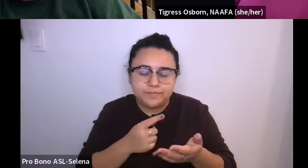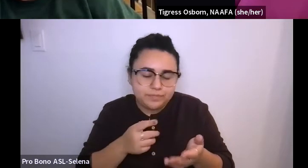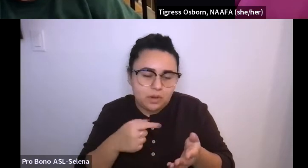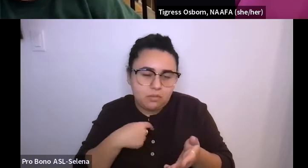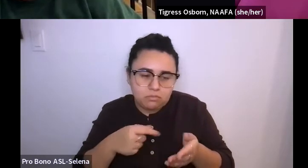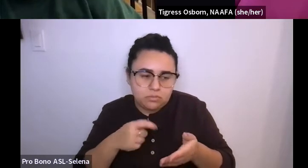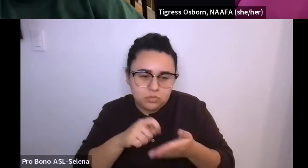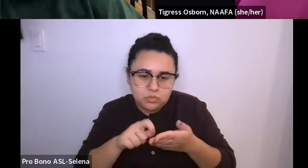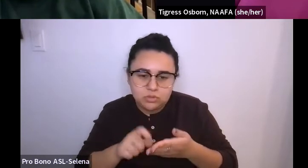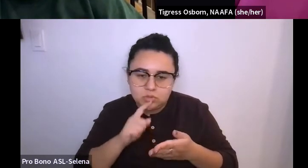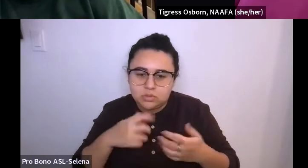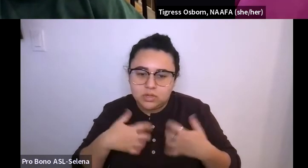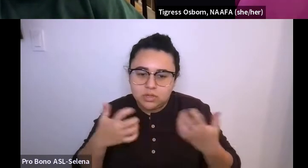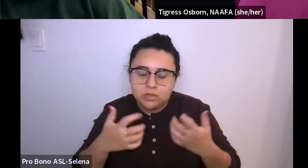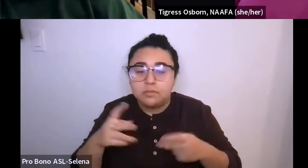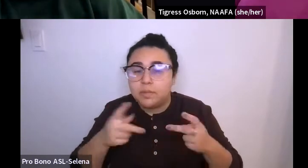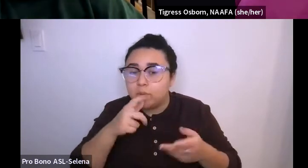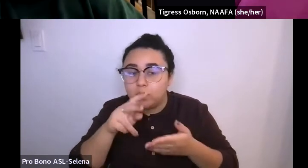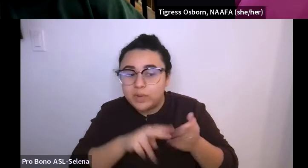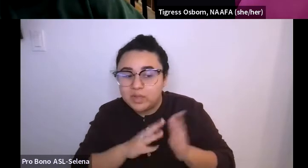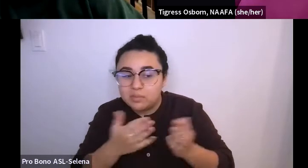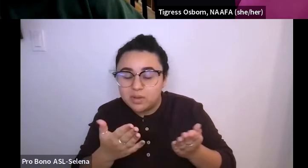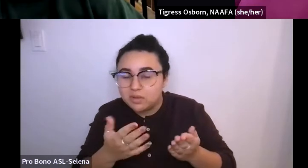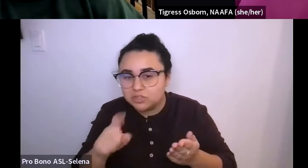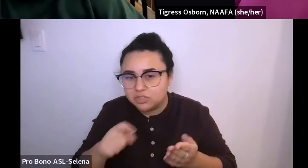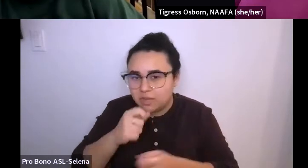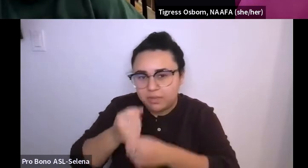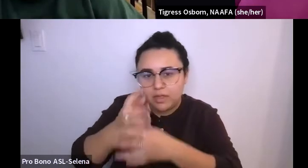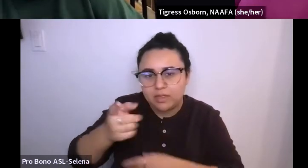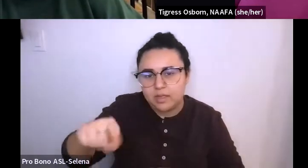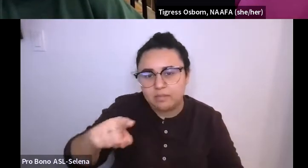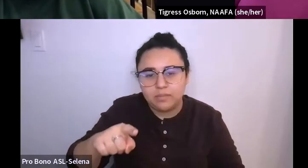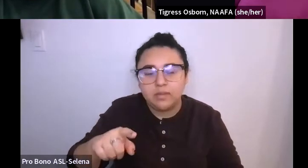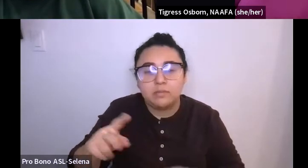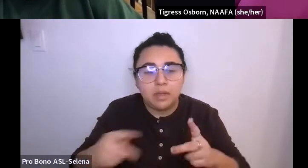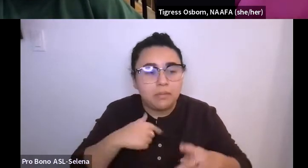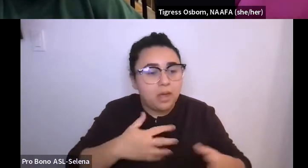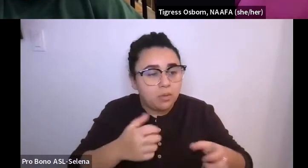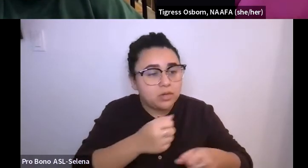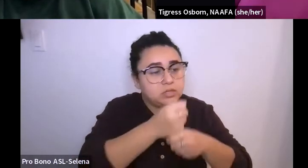reading the book are not the people I need to scream and shout at. You know, the people I want to scream and shout at would never even touch the book. So